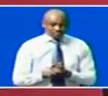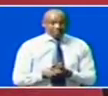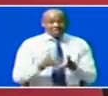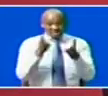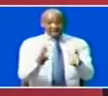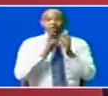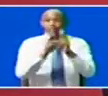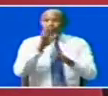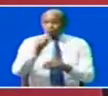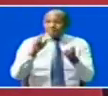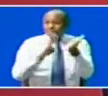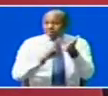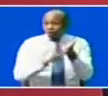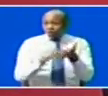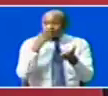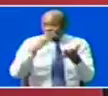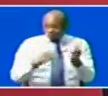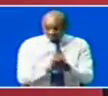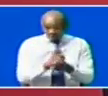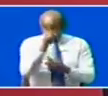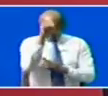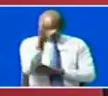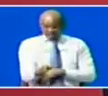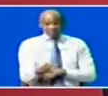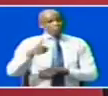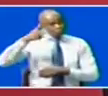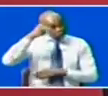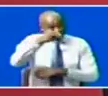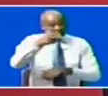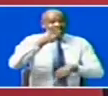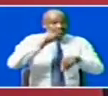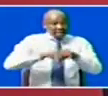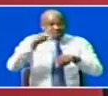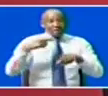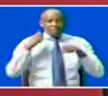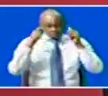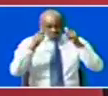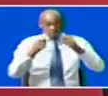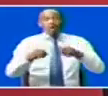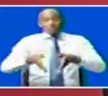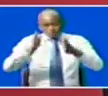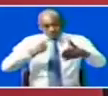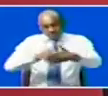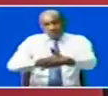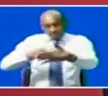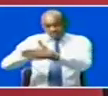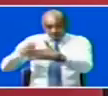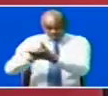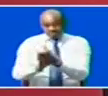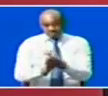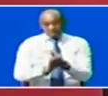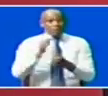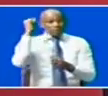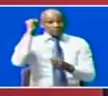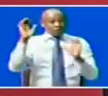Now, reports from Migori also indicate that one person was shot as some protesters barricaded roads there. Our political